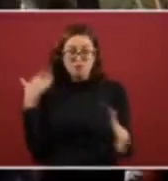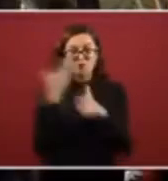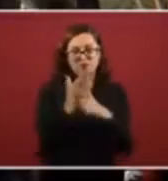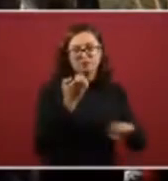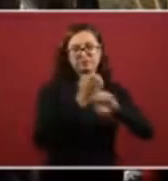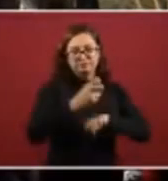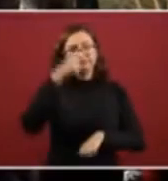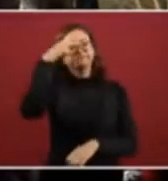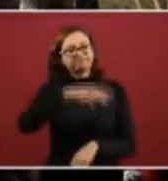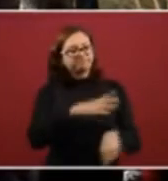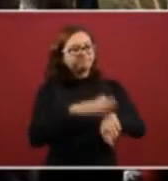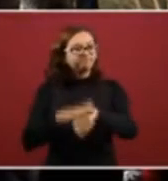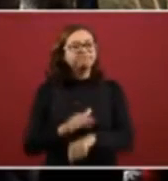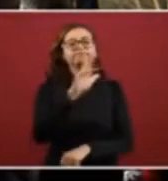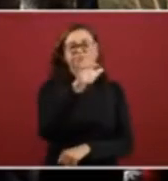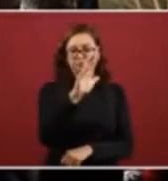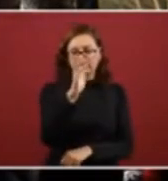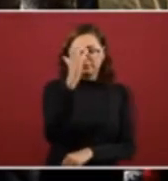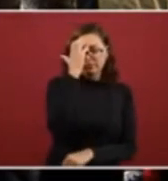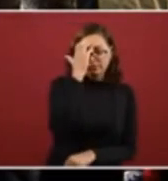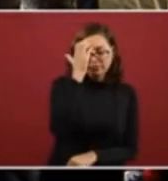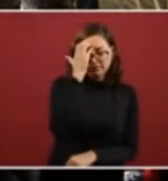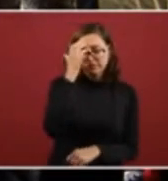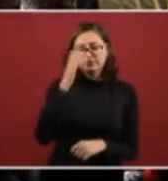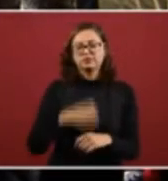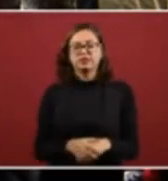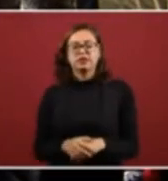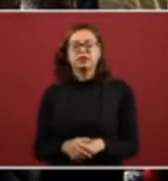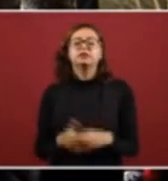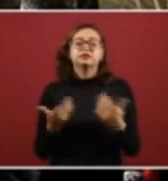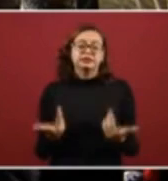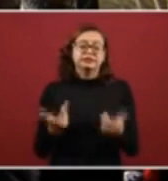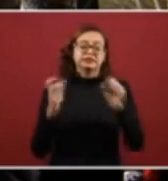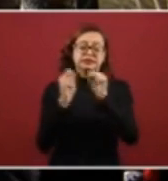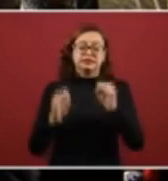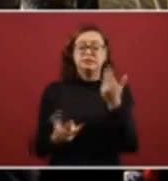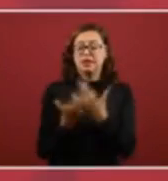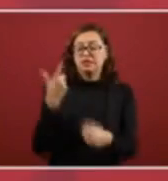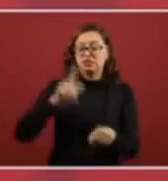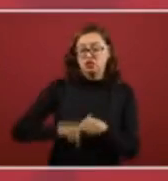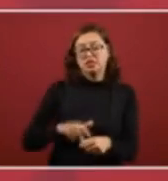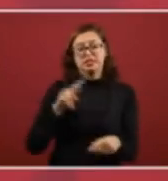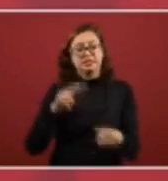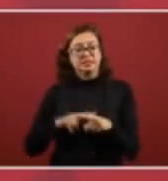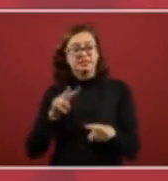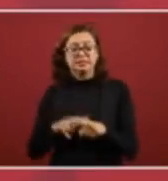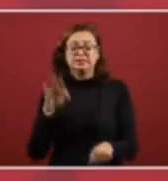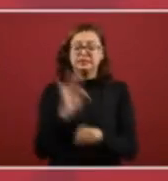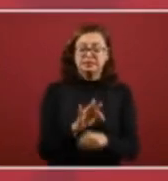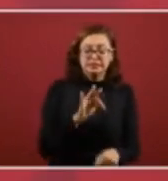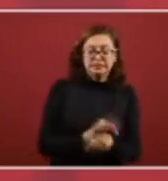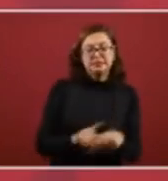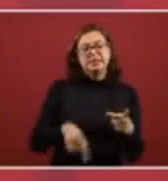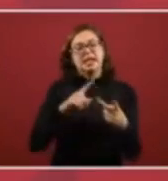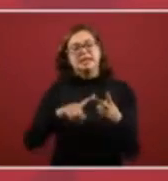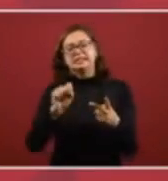to Ixtlapan to recognize and that they are taking care of